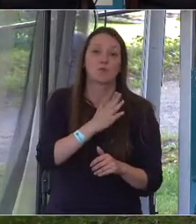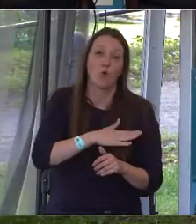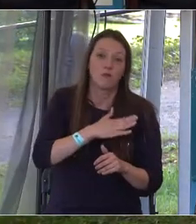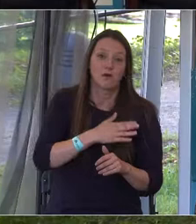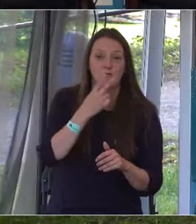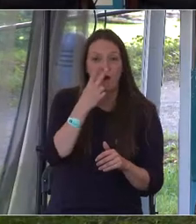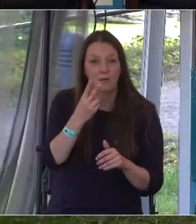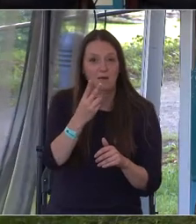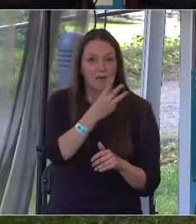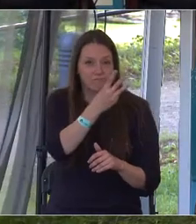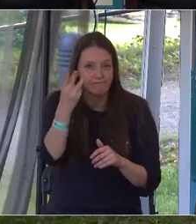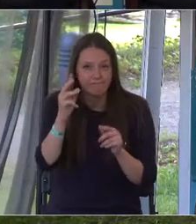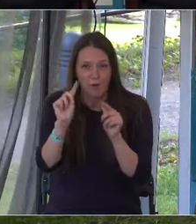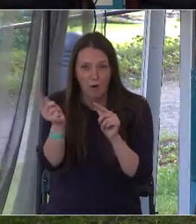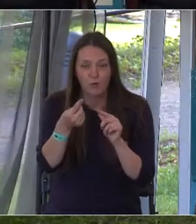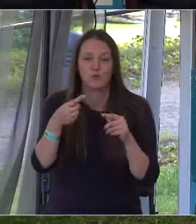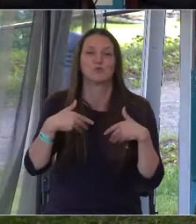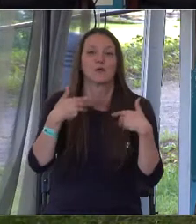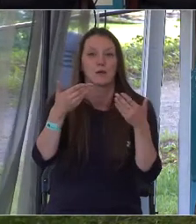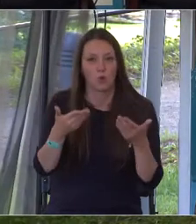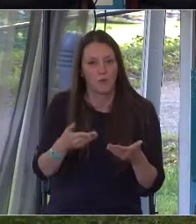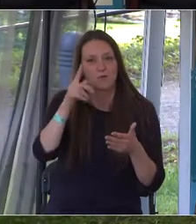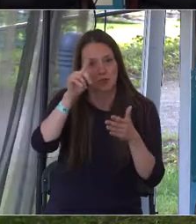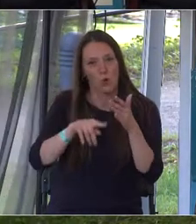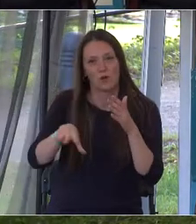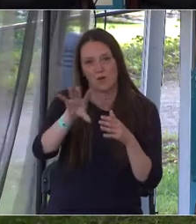there's a million of you out there as well.